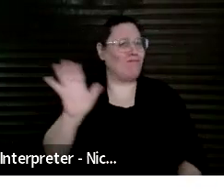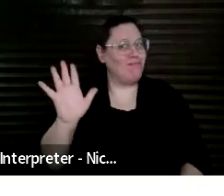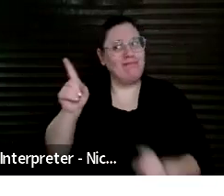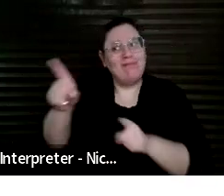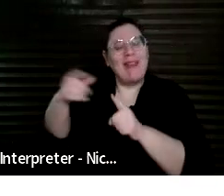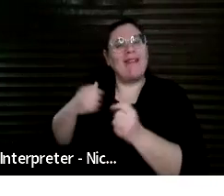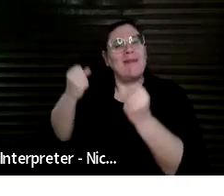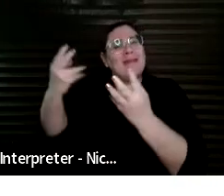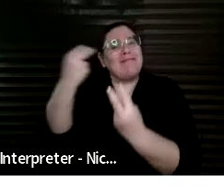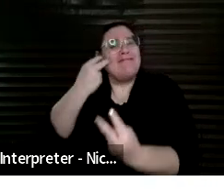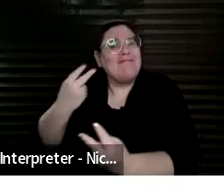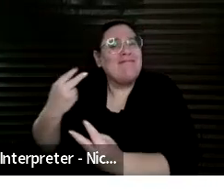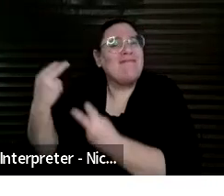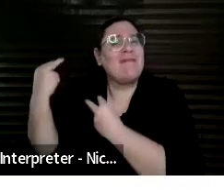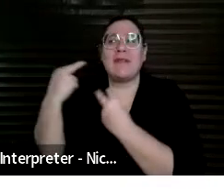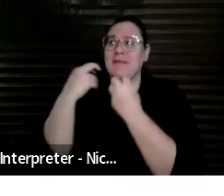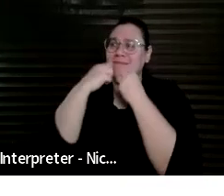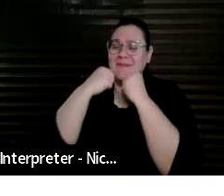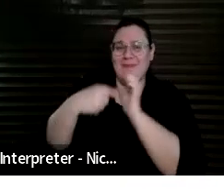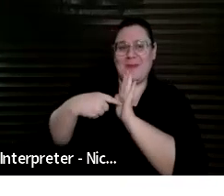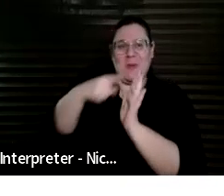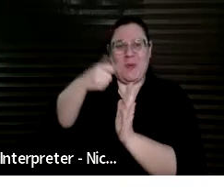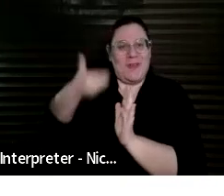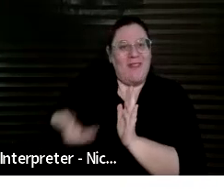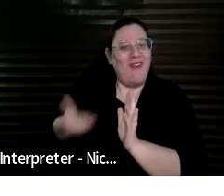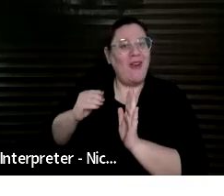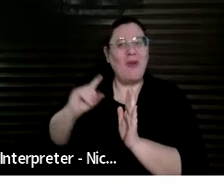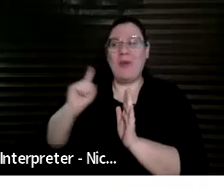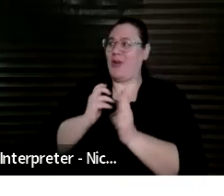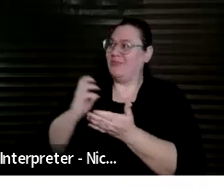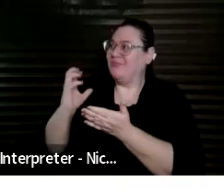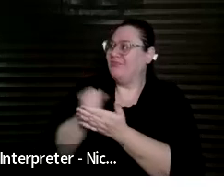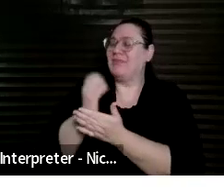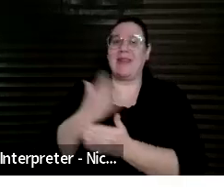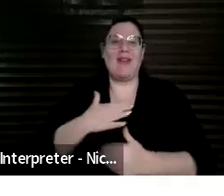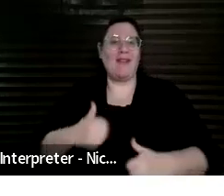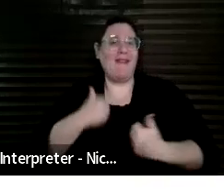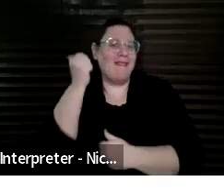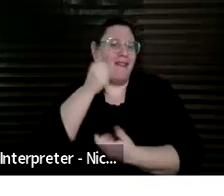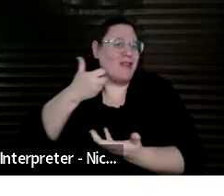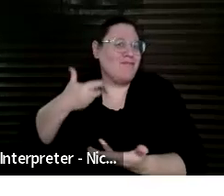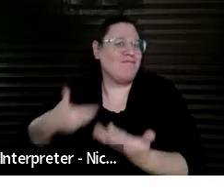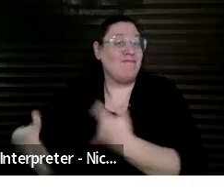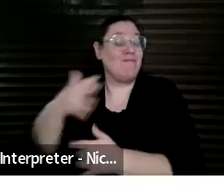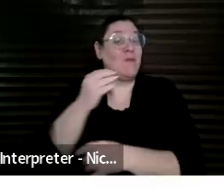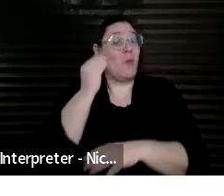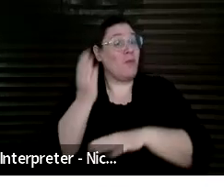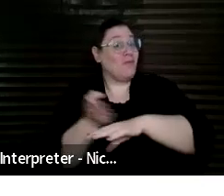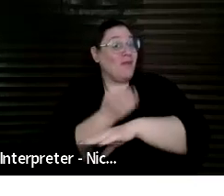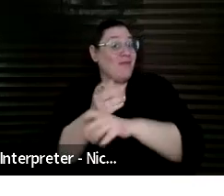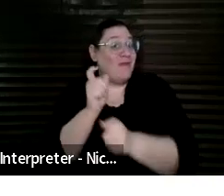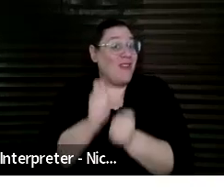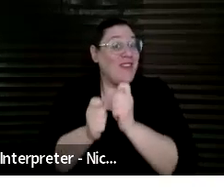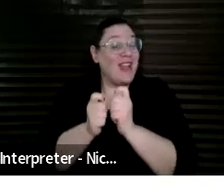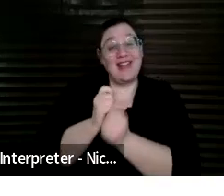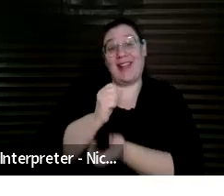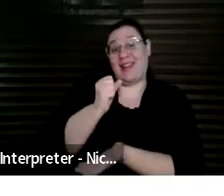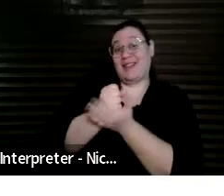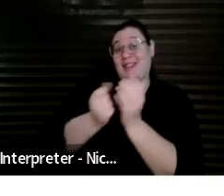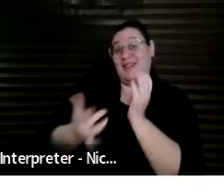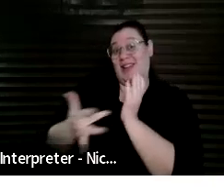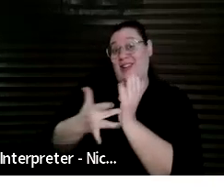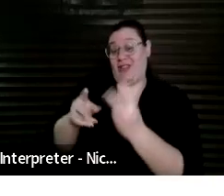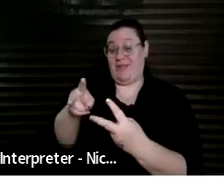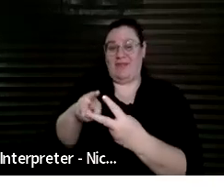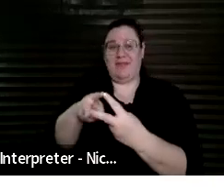a reflection of who we are and where we spend our daily lives. Home modification and assistive technology are two